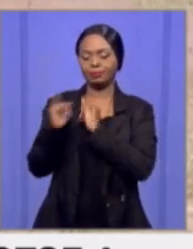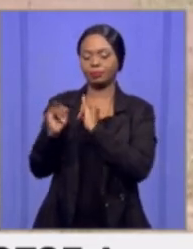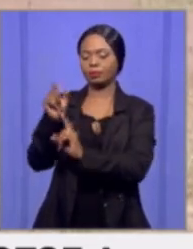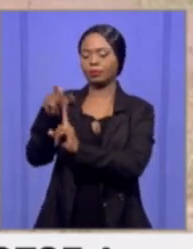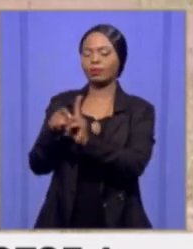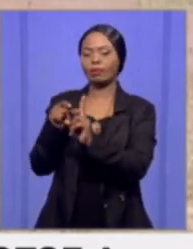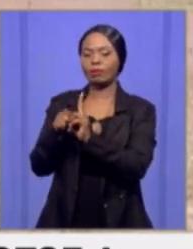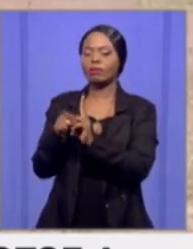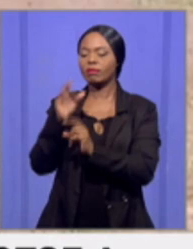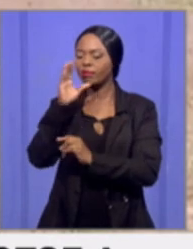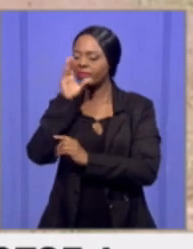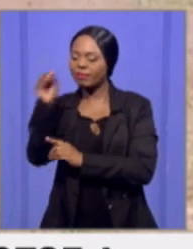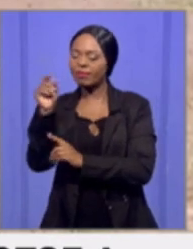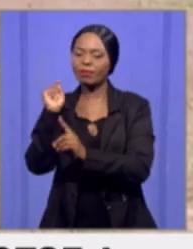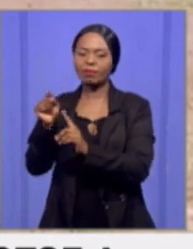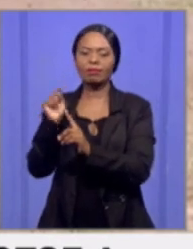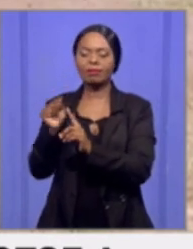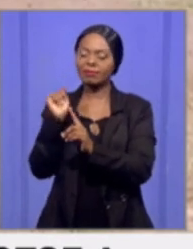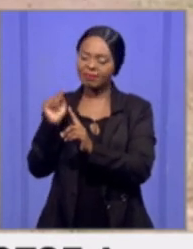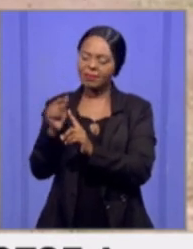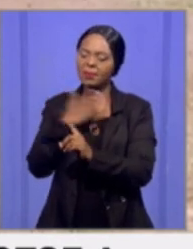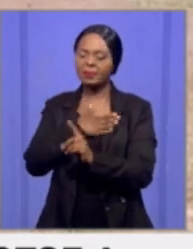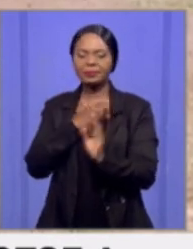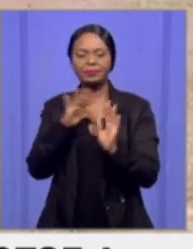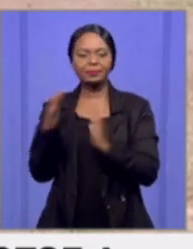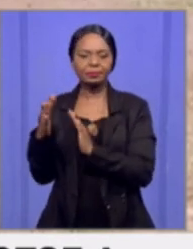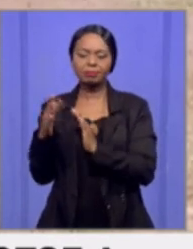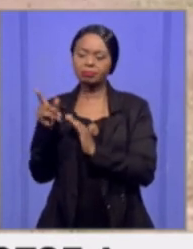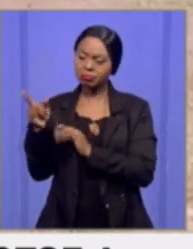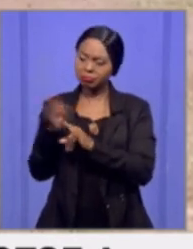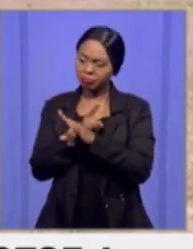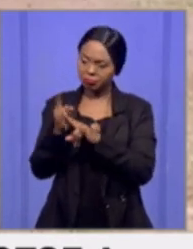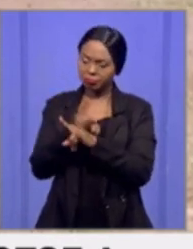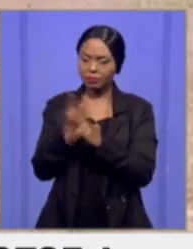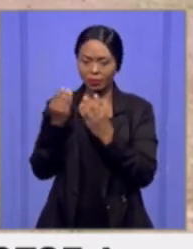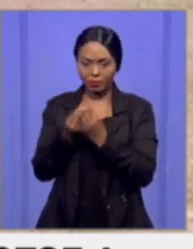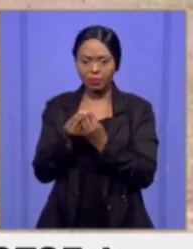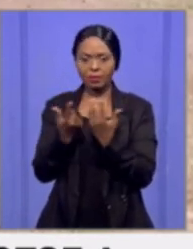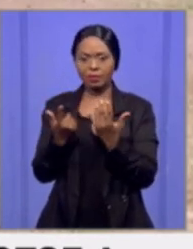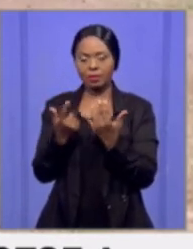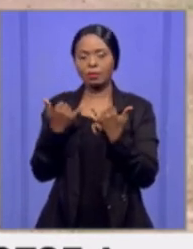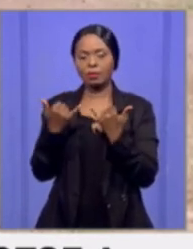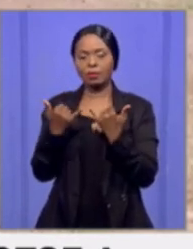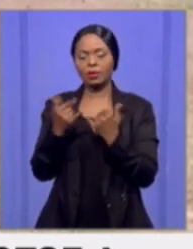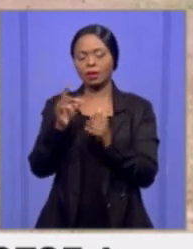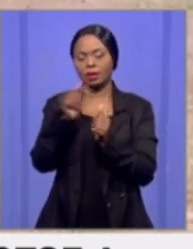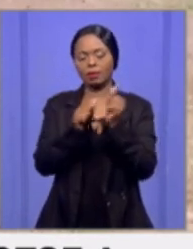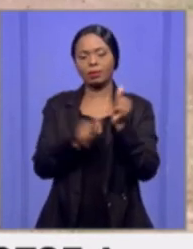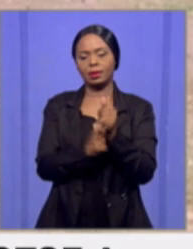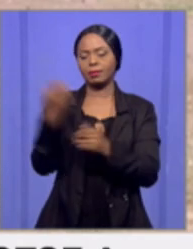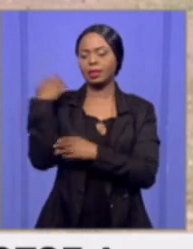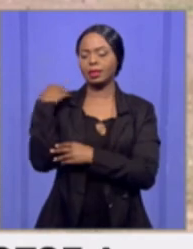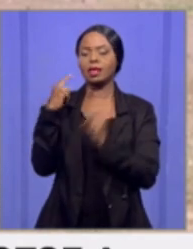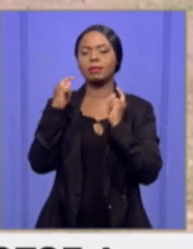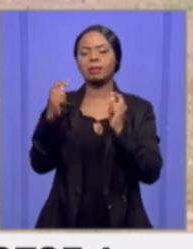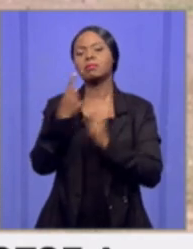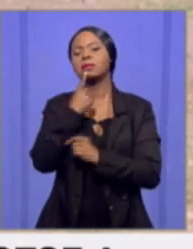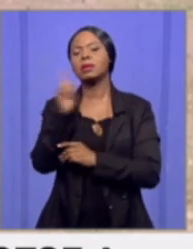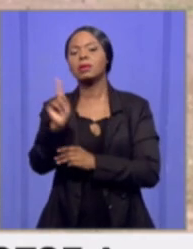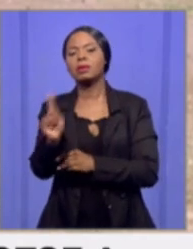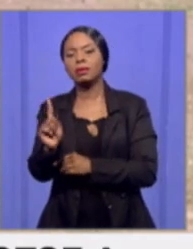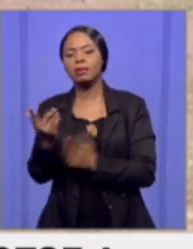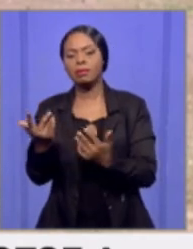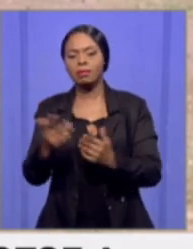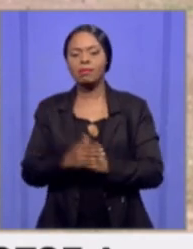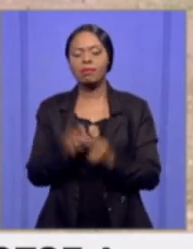monjelele mokgwe re mokwa gore yena ke eng dipoledišano tse ba bileng le tsona le deputy minister wa transport